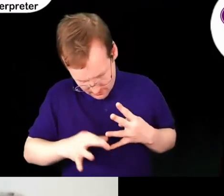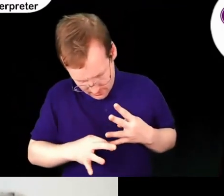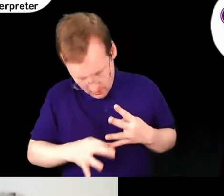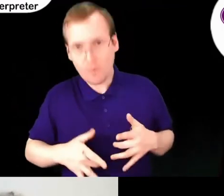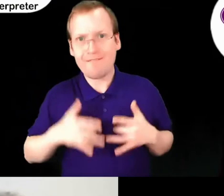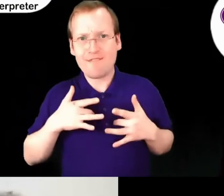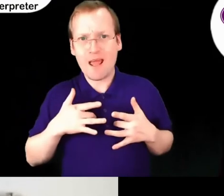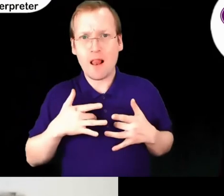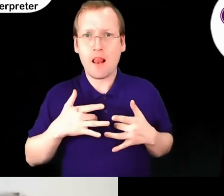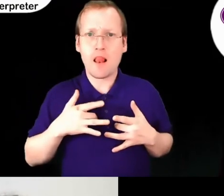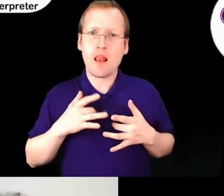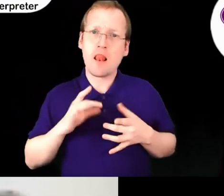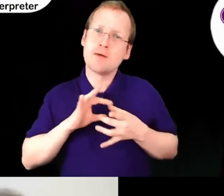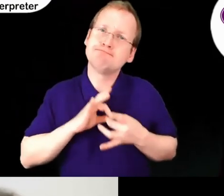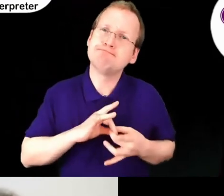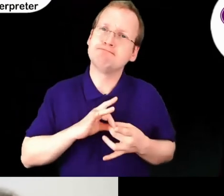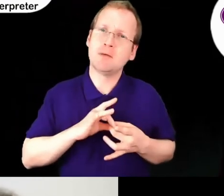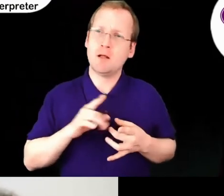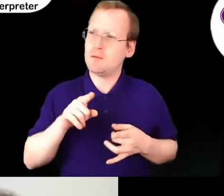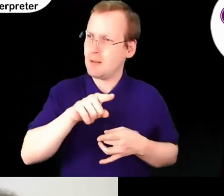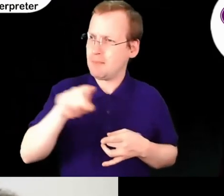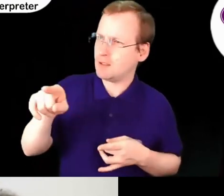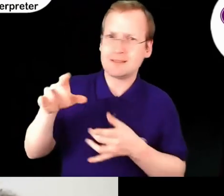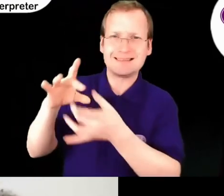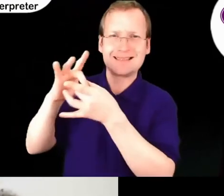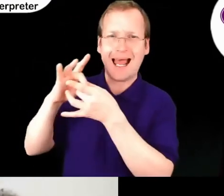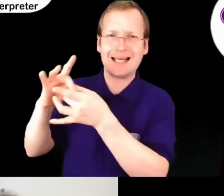are judged as unrespectable by other people in society,